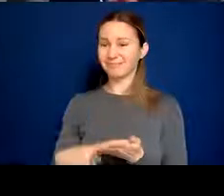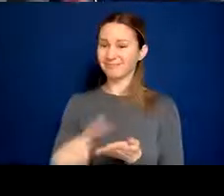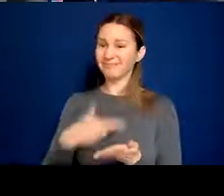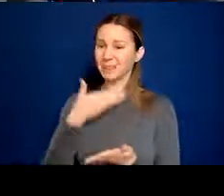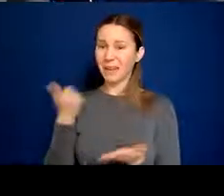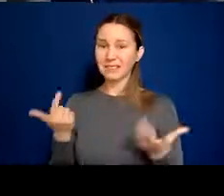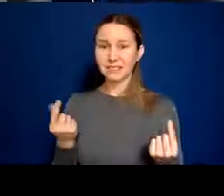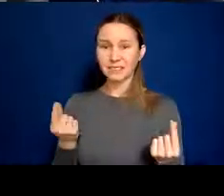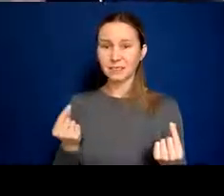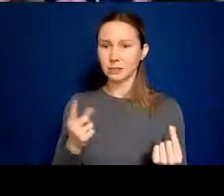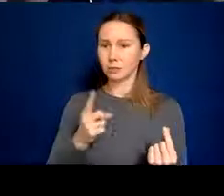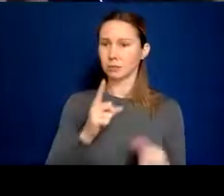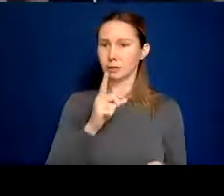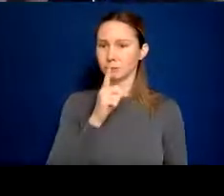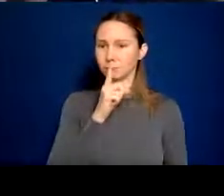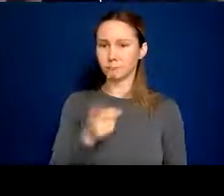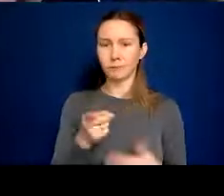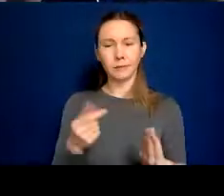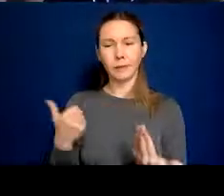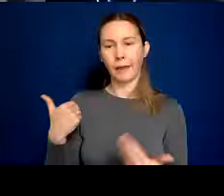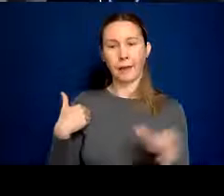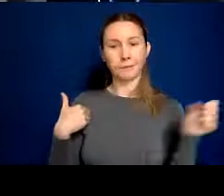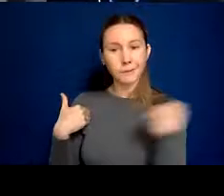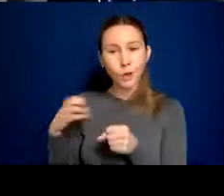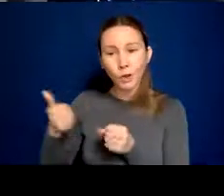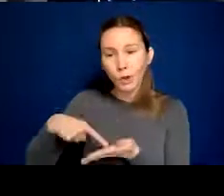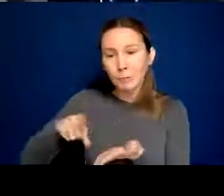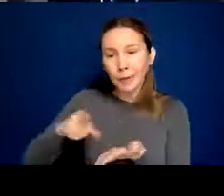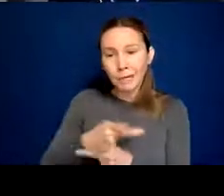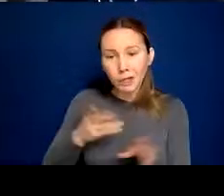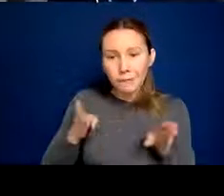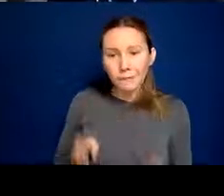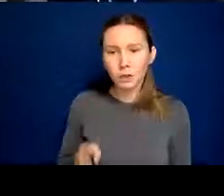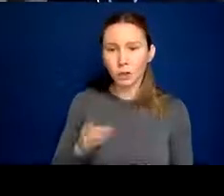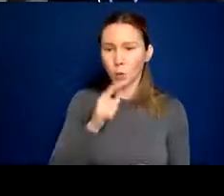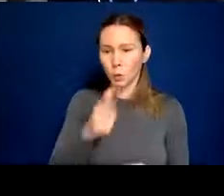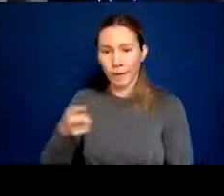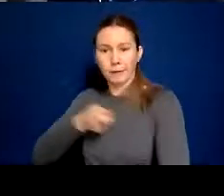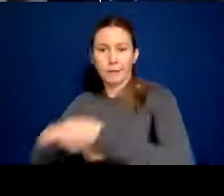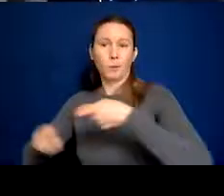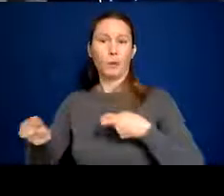to substitute the caregiver, bring paid caregivers that can take over.